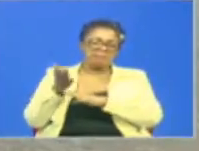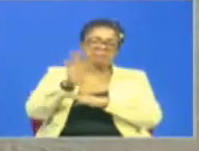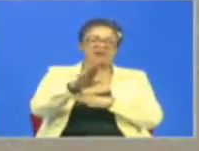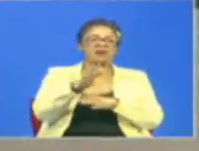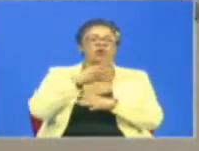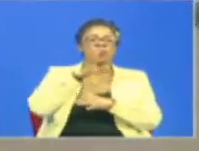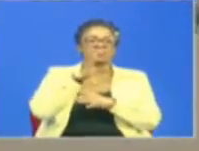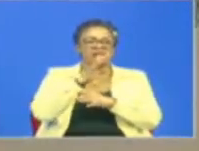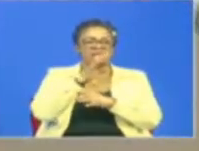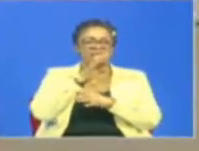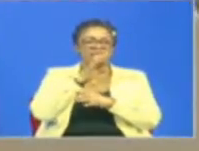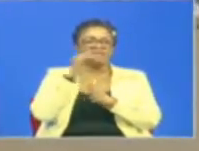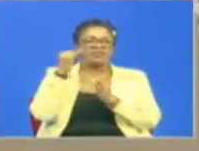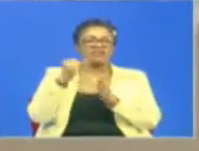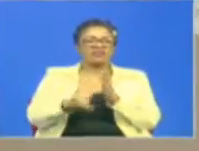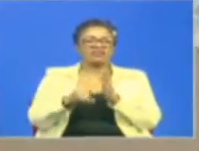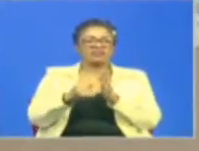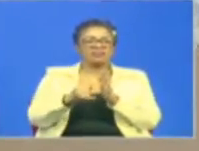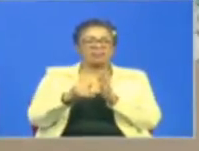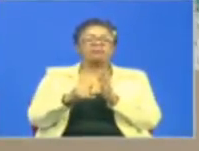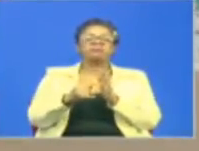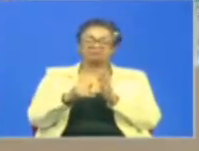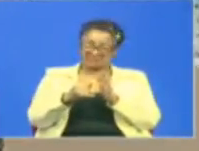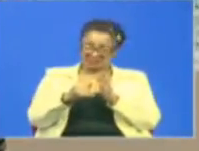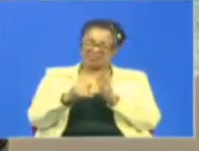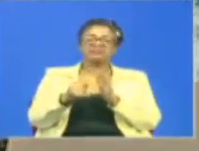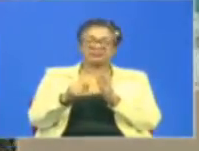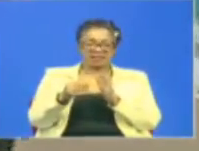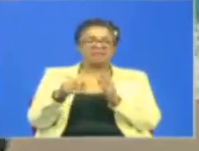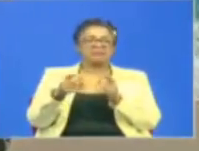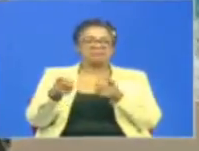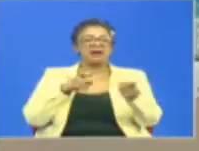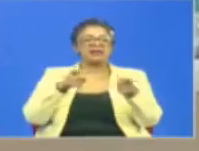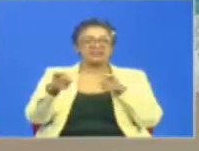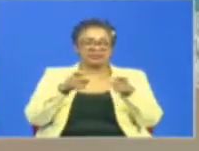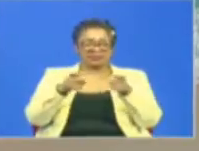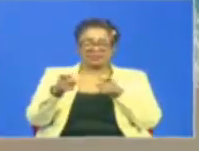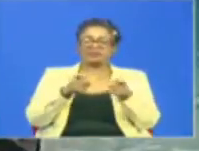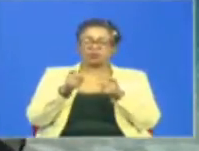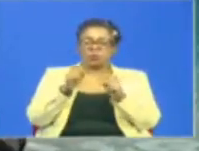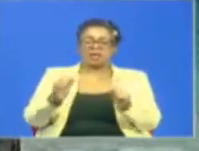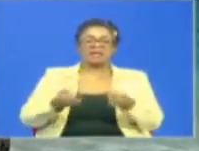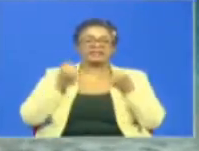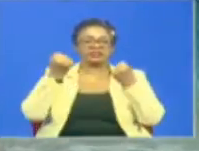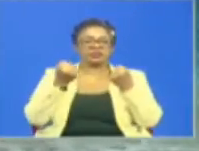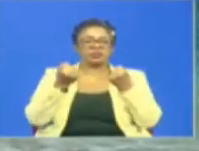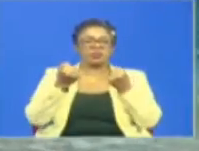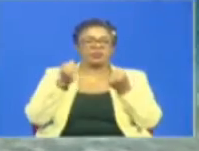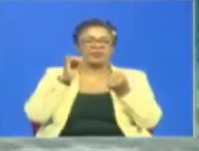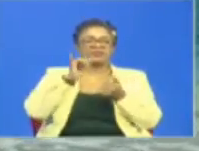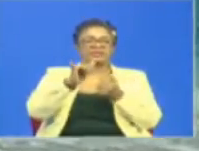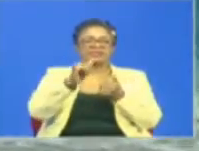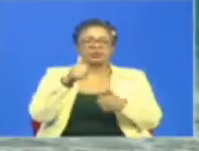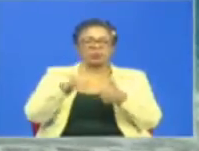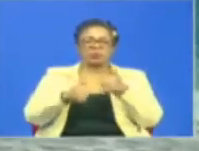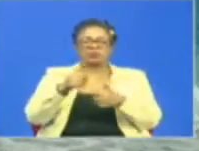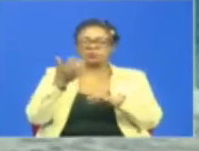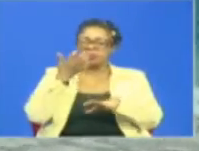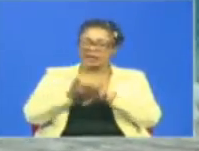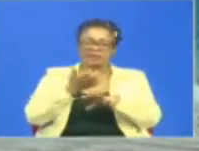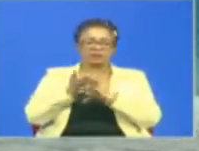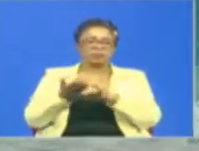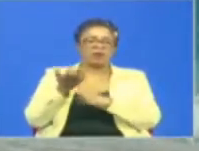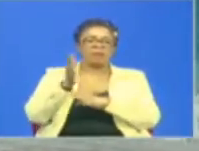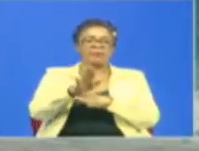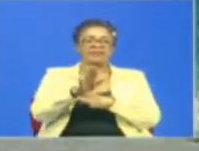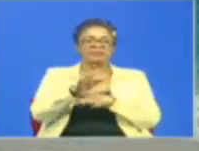sea. Eventually, though, they did manage to rescue the marine mammal, which swam off itself. But sadly,